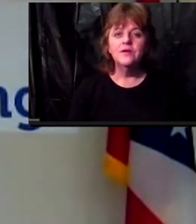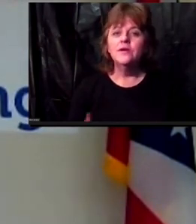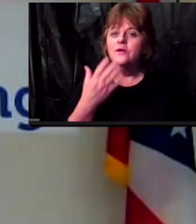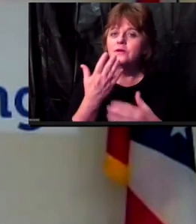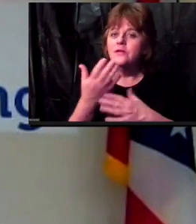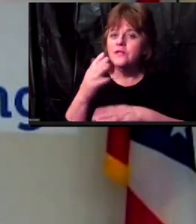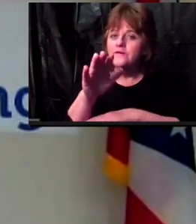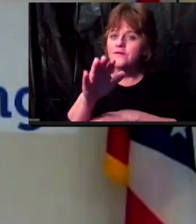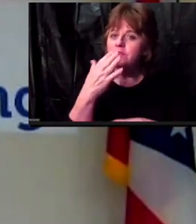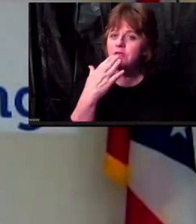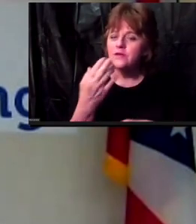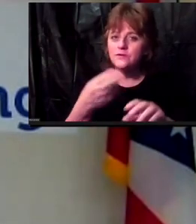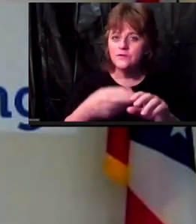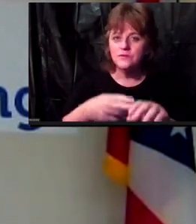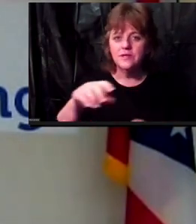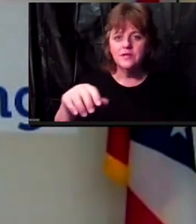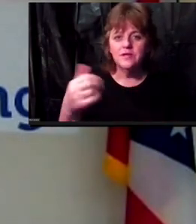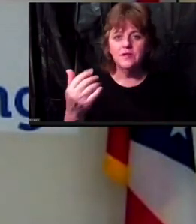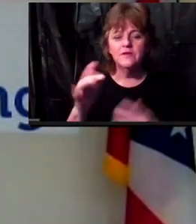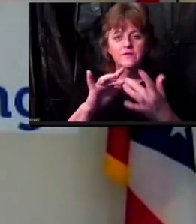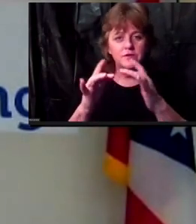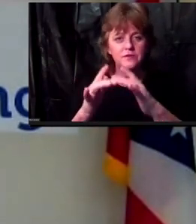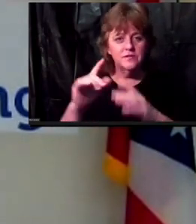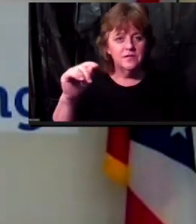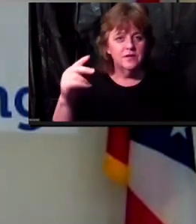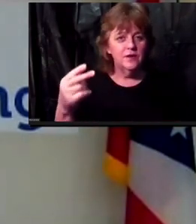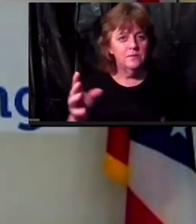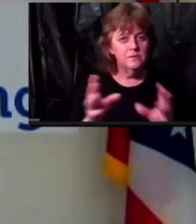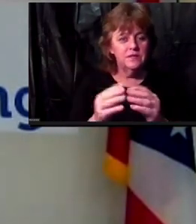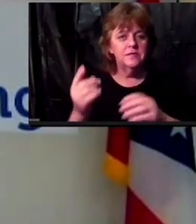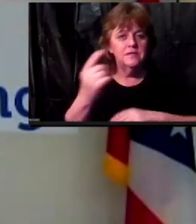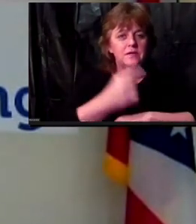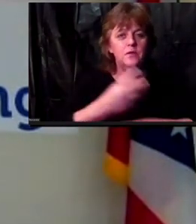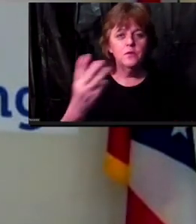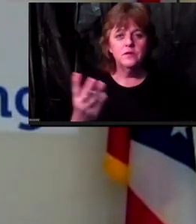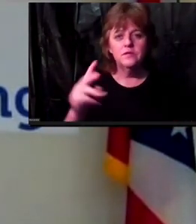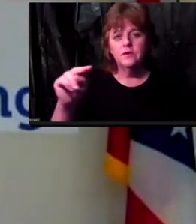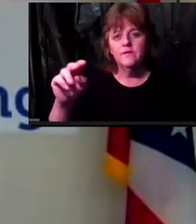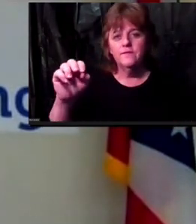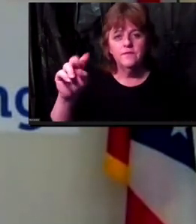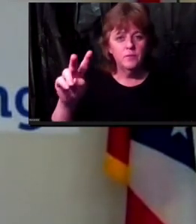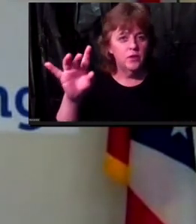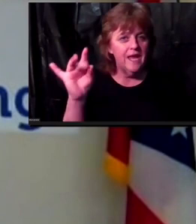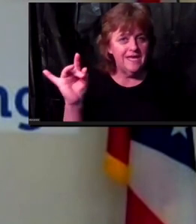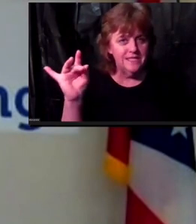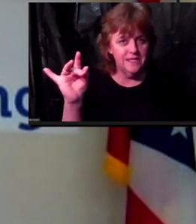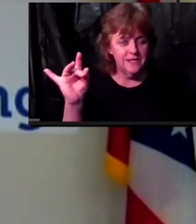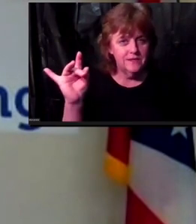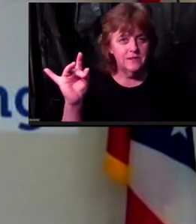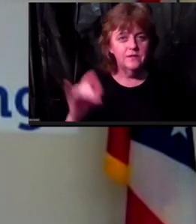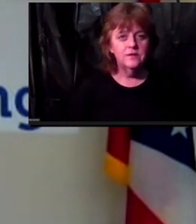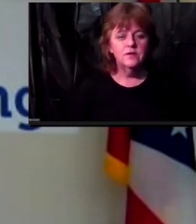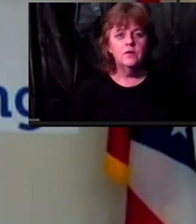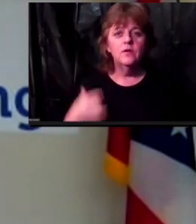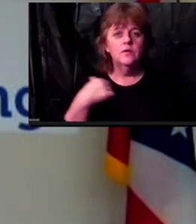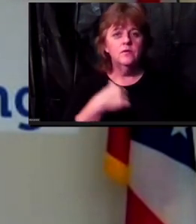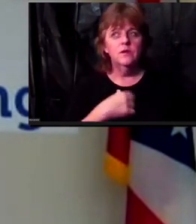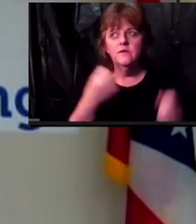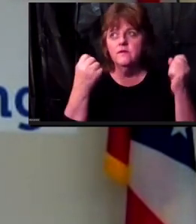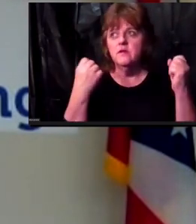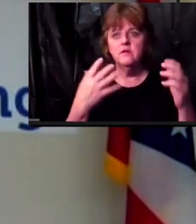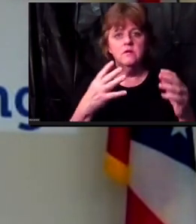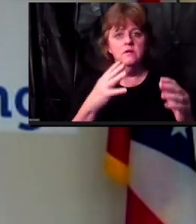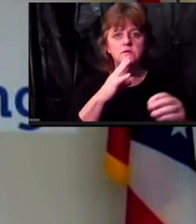Good evening. Thank you for joining us for another virtual town hall. Today is Wednesday, November 18th. We have a lot to